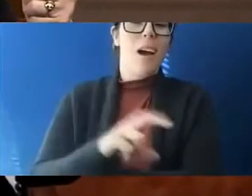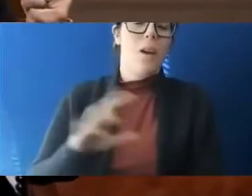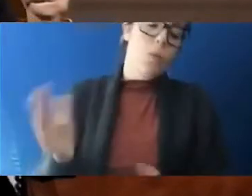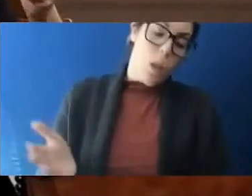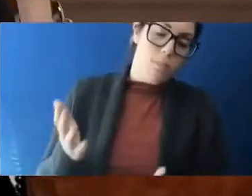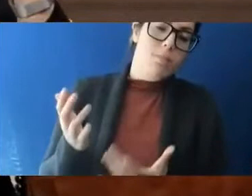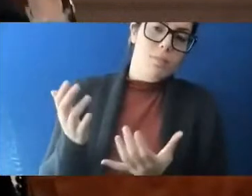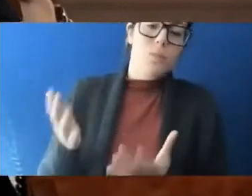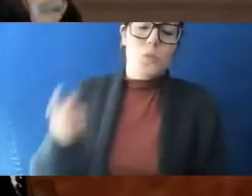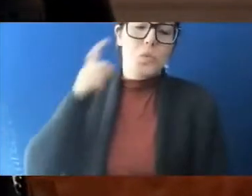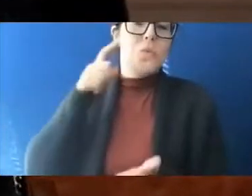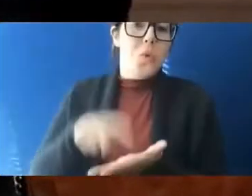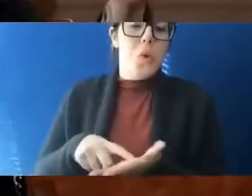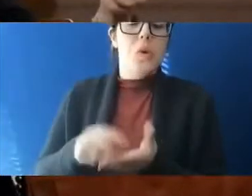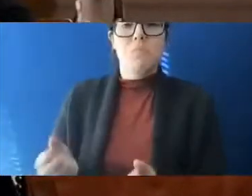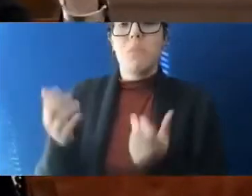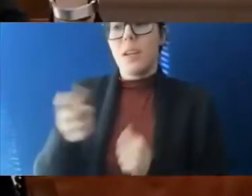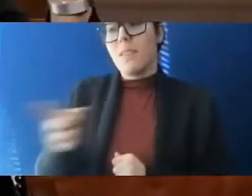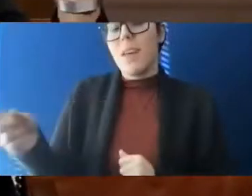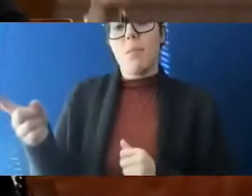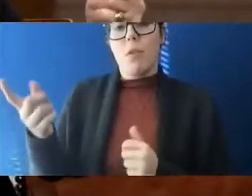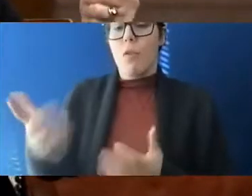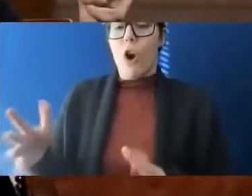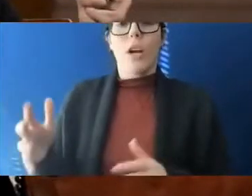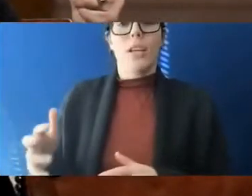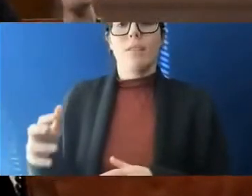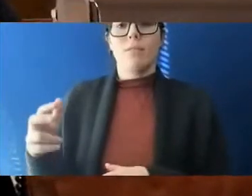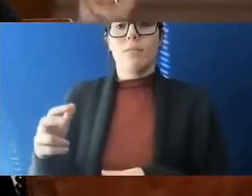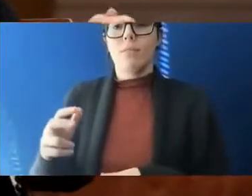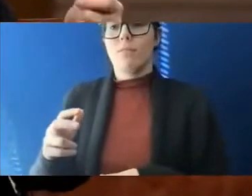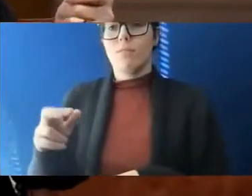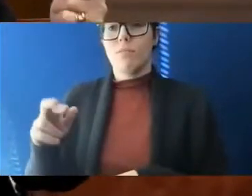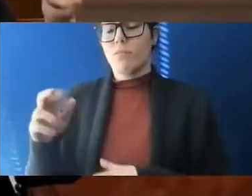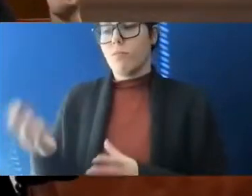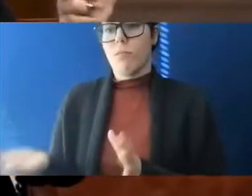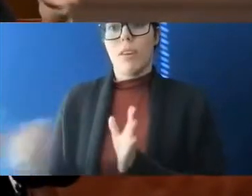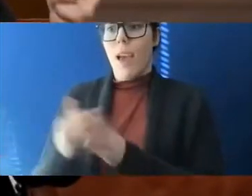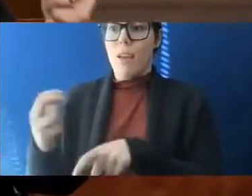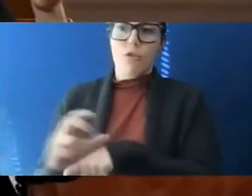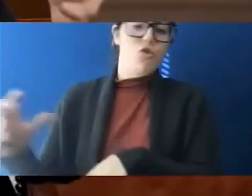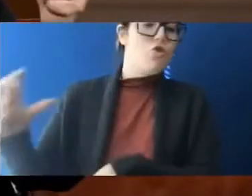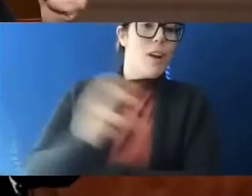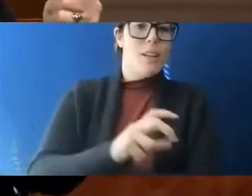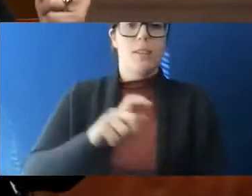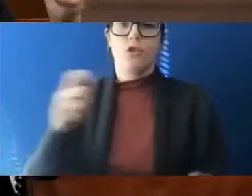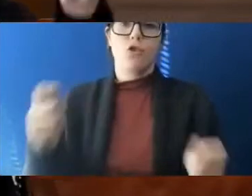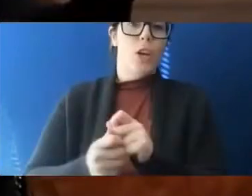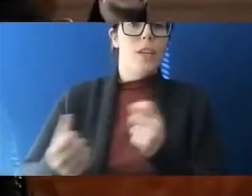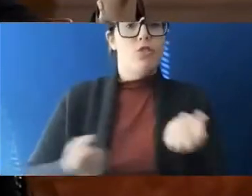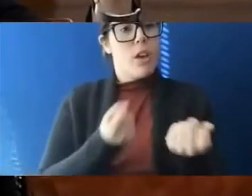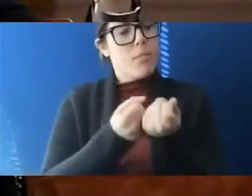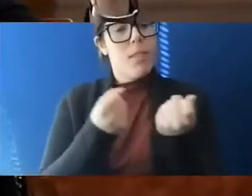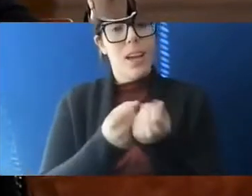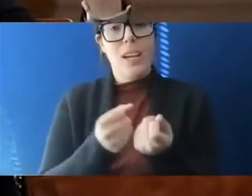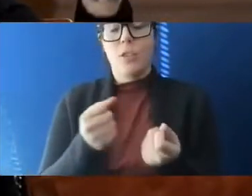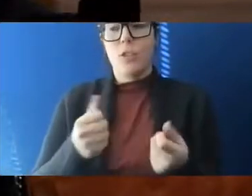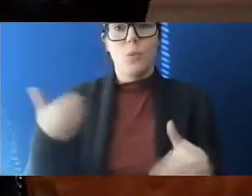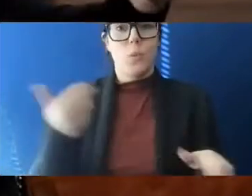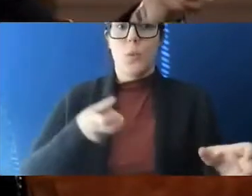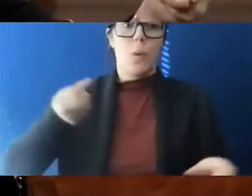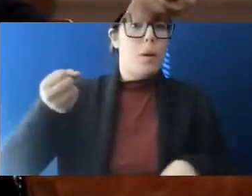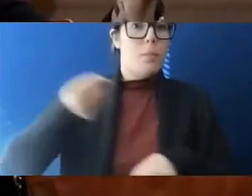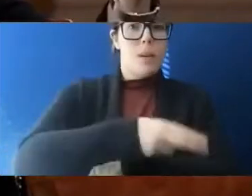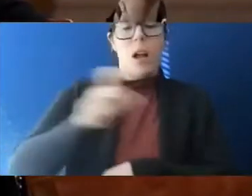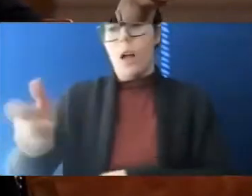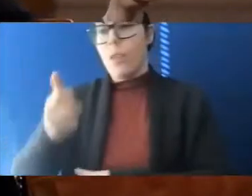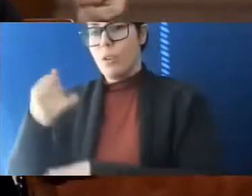we are seeing that many of them have re-granted on the pledges at a rapid pace to other institutions who